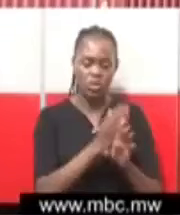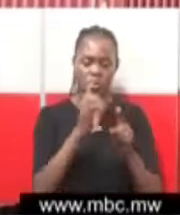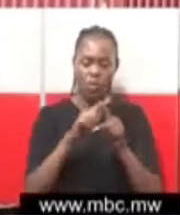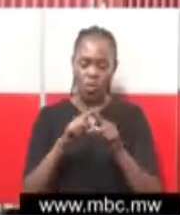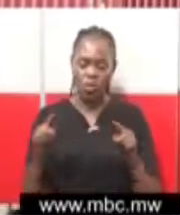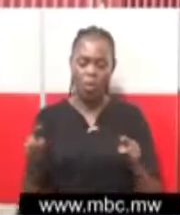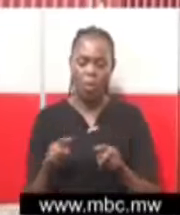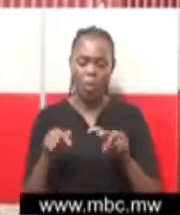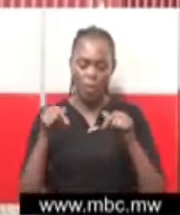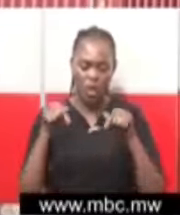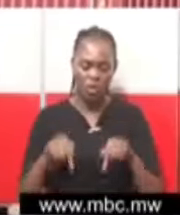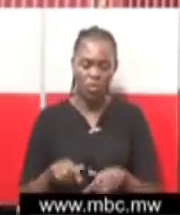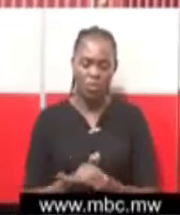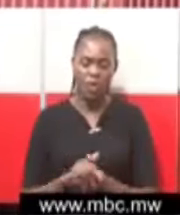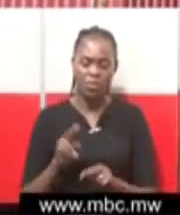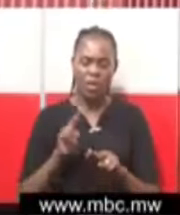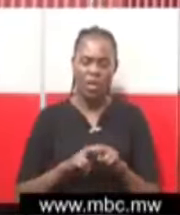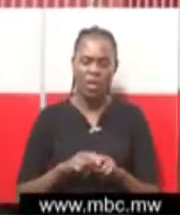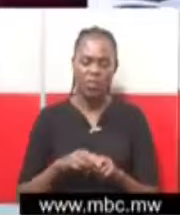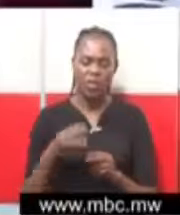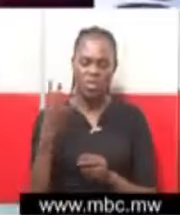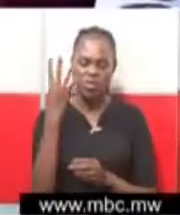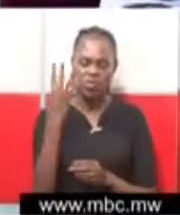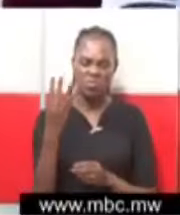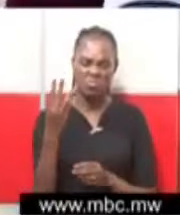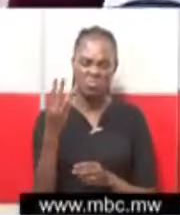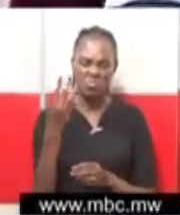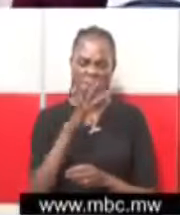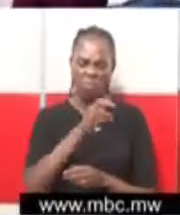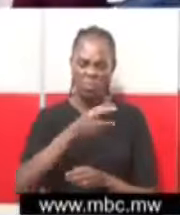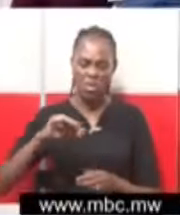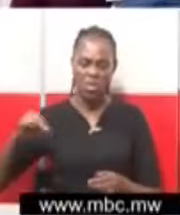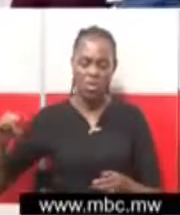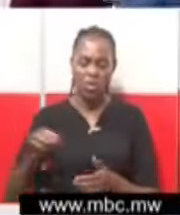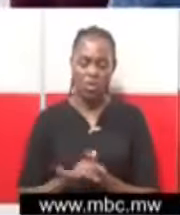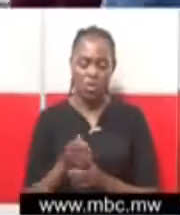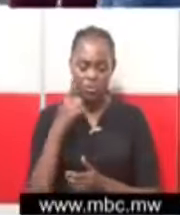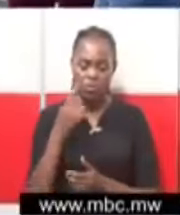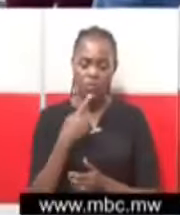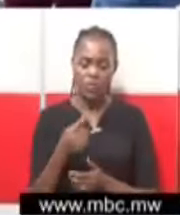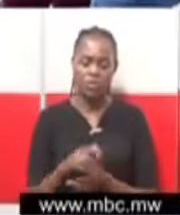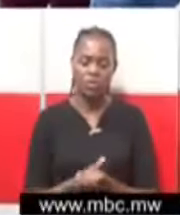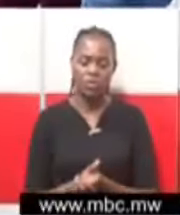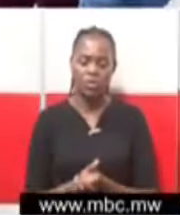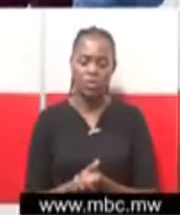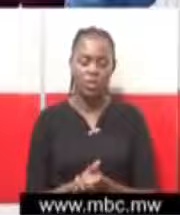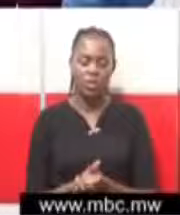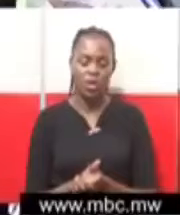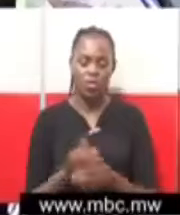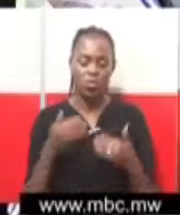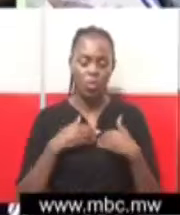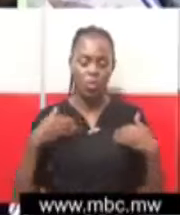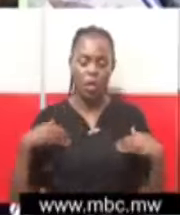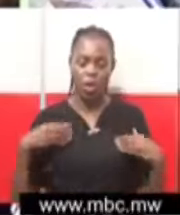is only handling 3 to 4 million. He said this shows that there is untapped